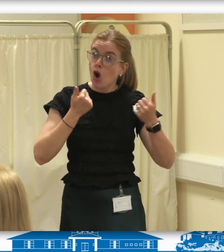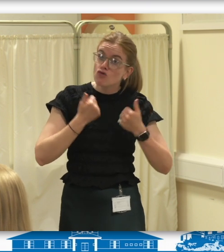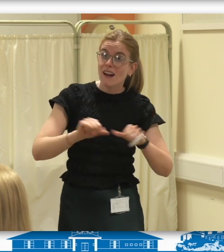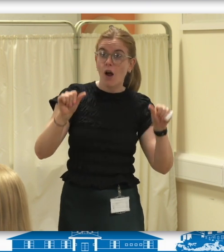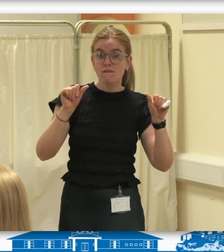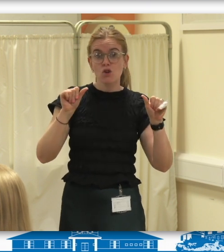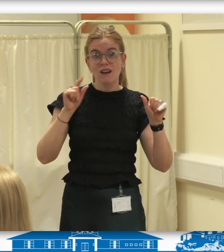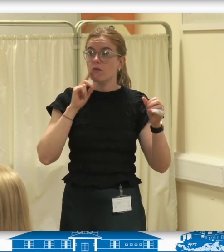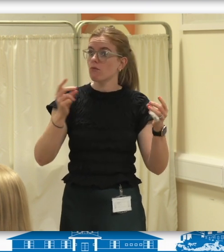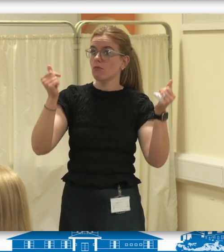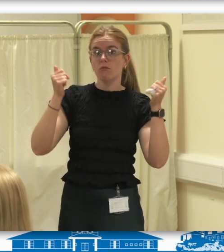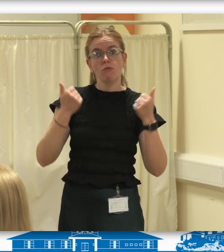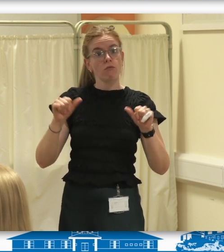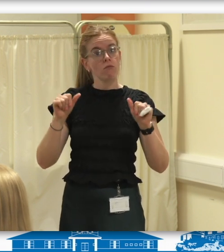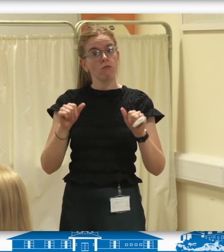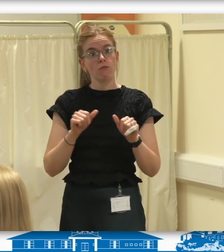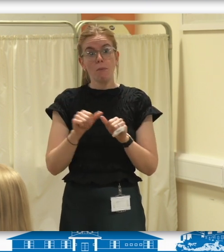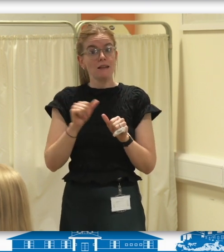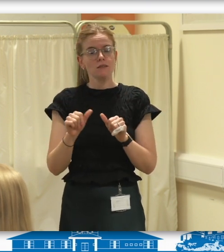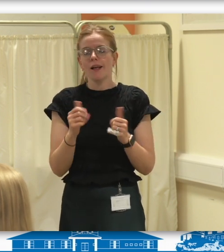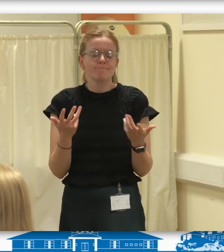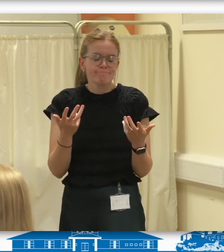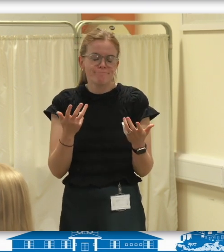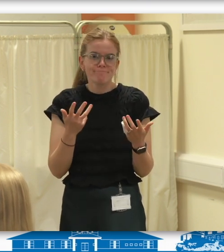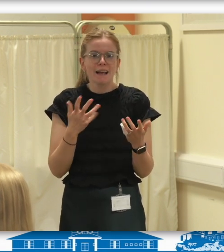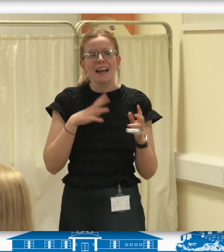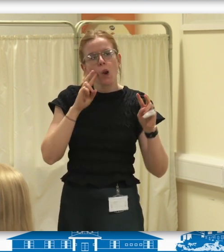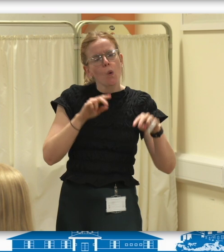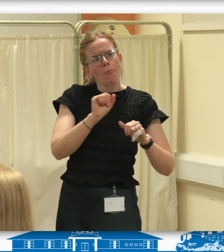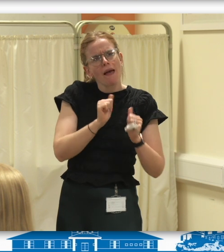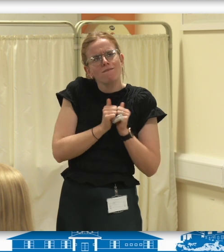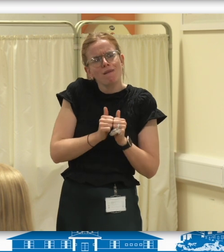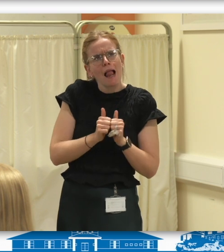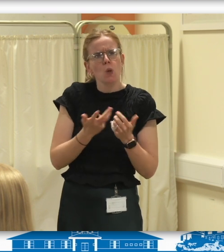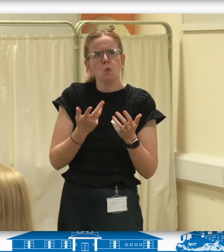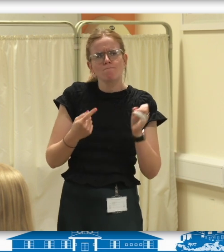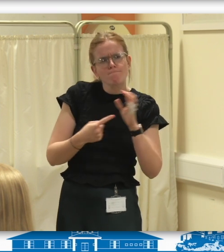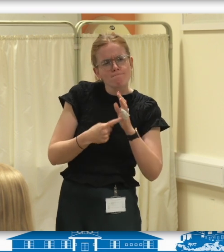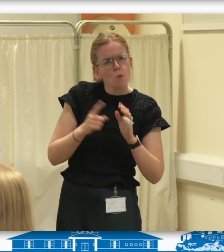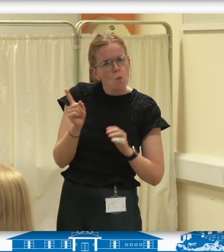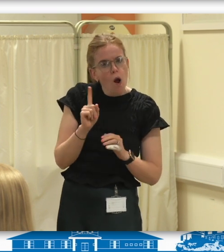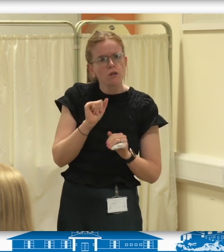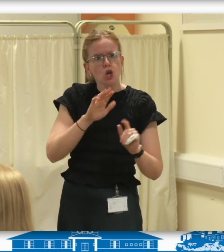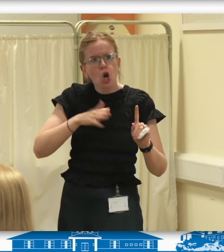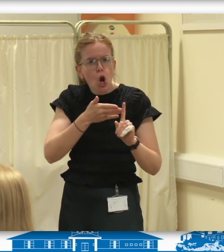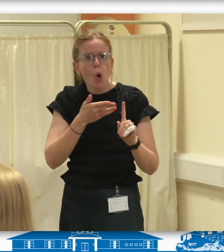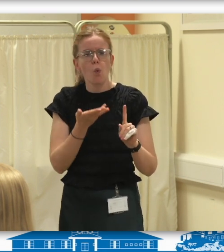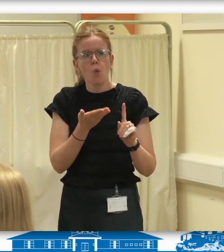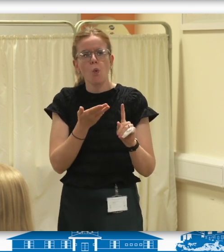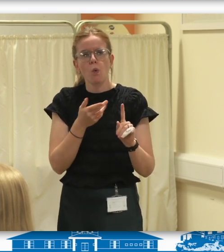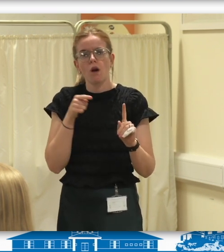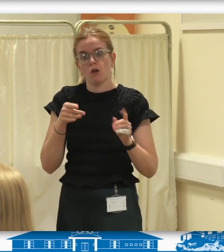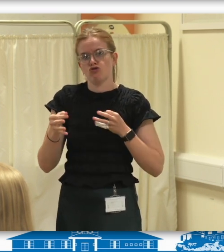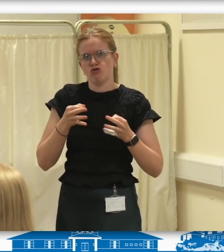same place as prior to onset. It will look at the person's values and their goals, and the direct application of the